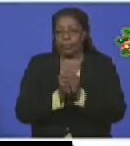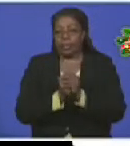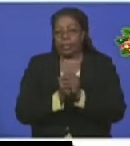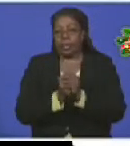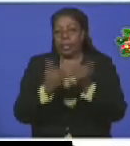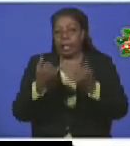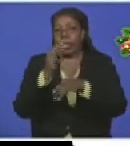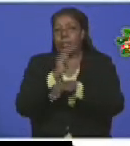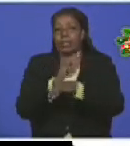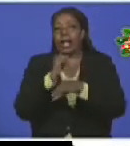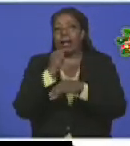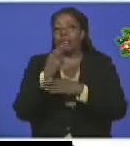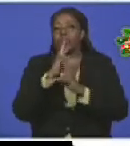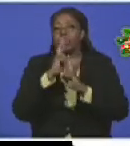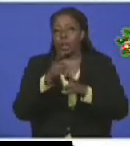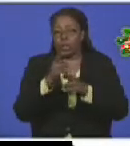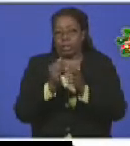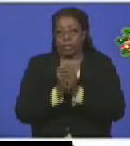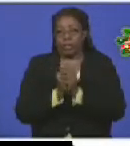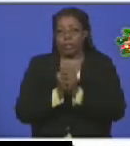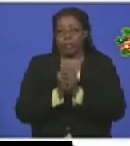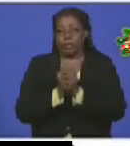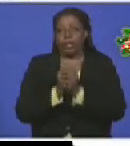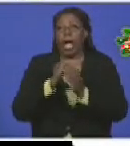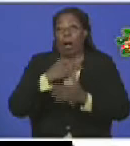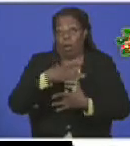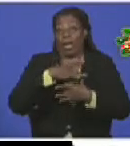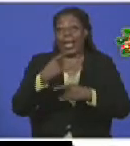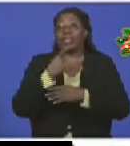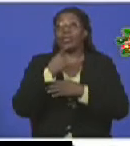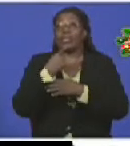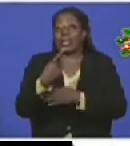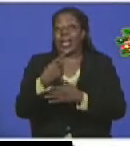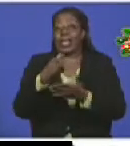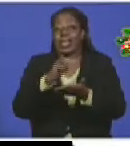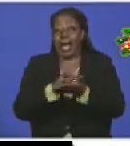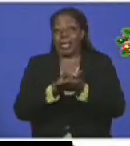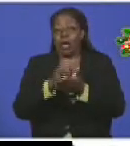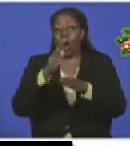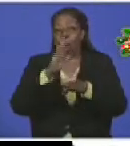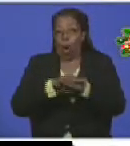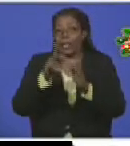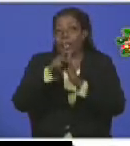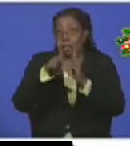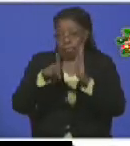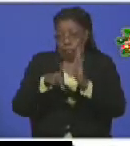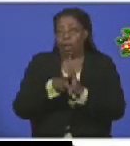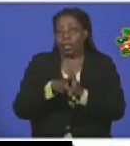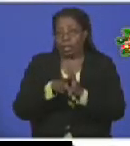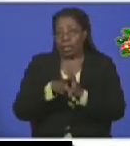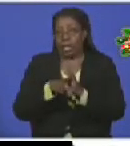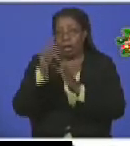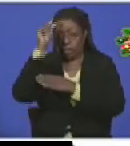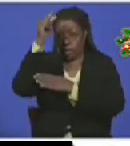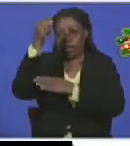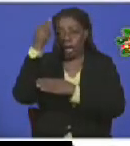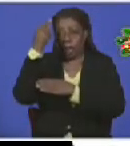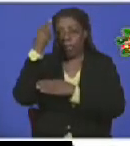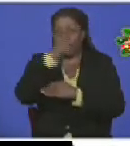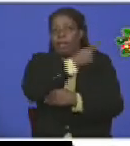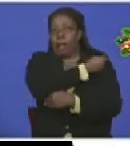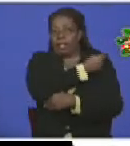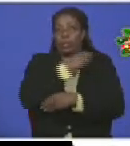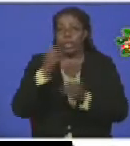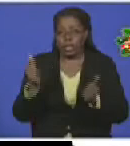However, the minister had this response. I would like to say that based on the policy, the established policy of the government, that we're